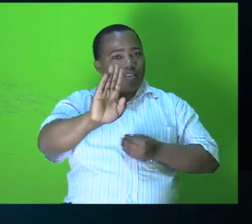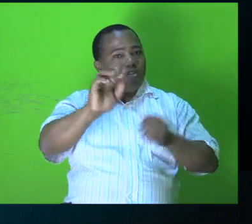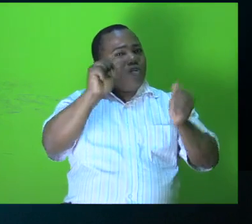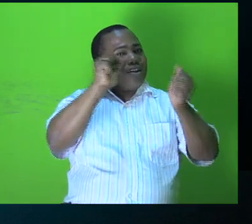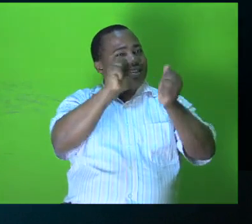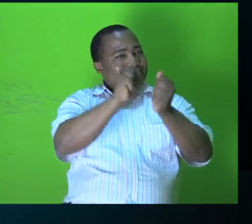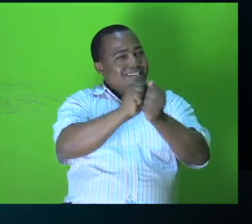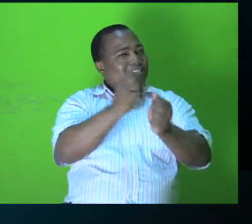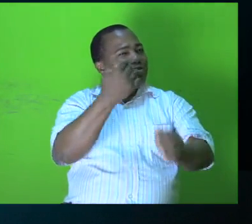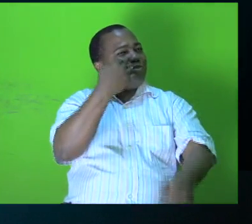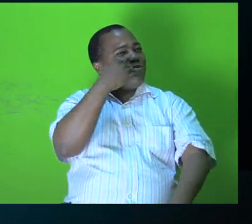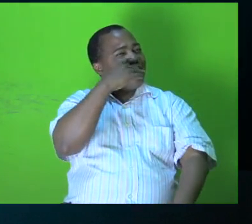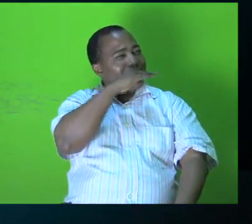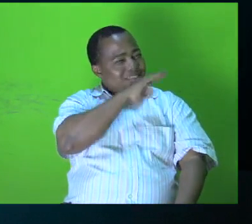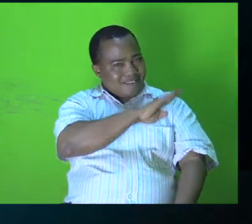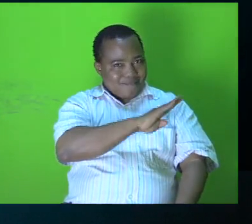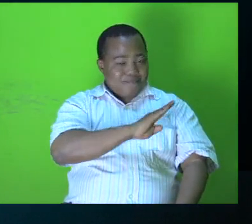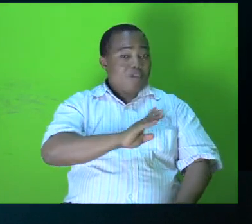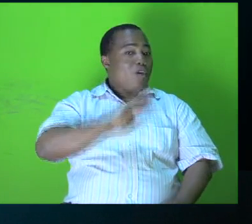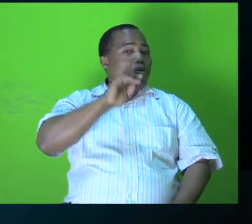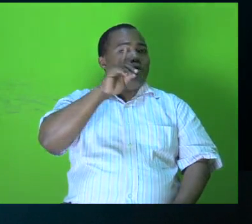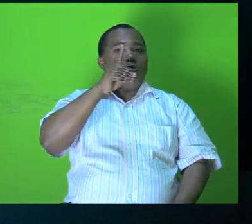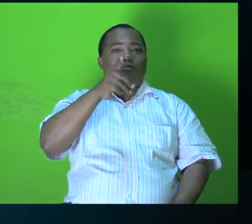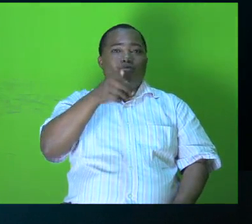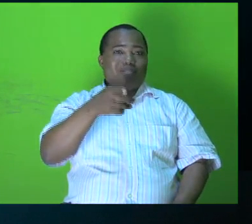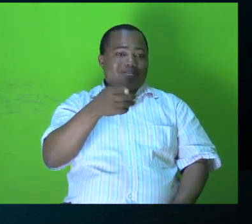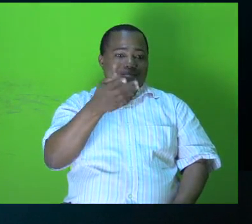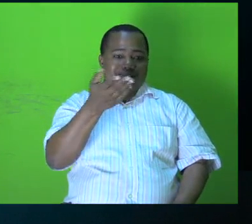thing, which is,